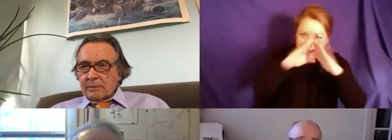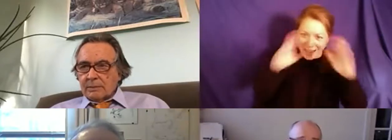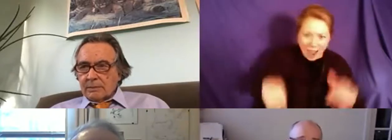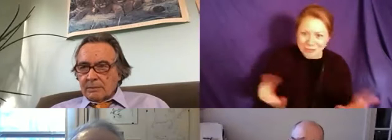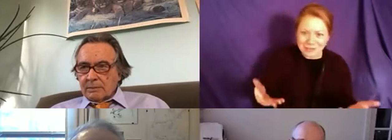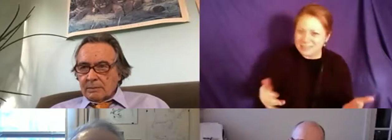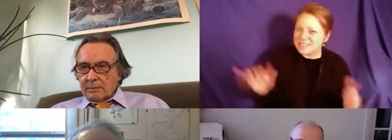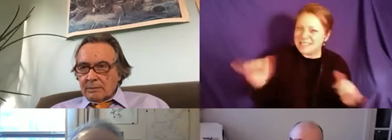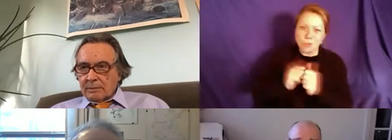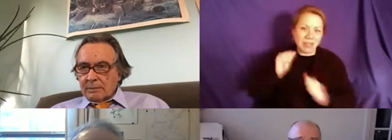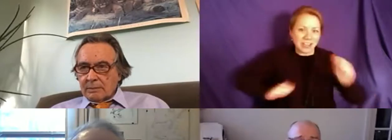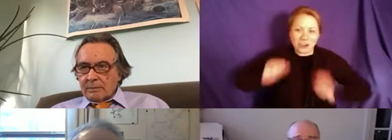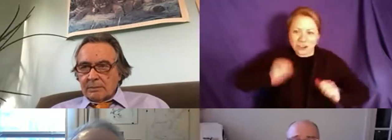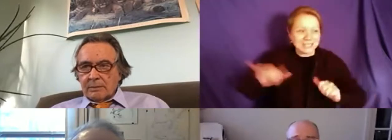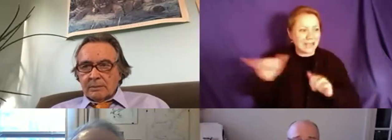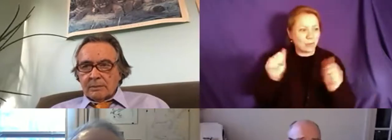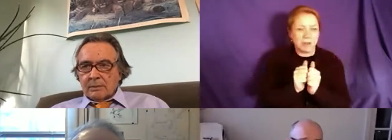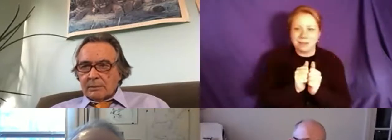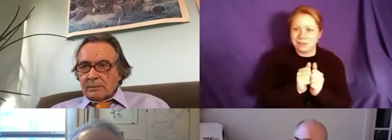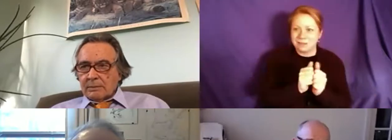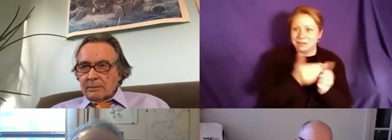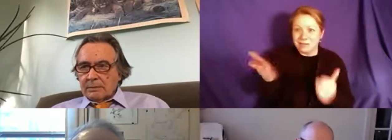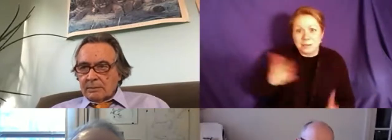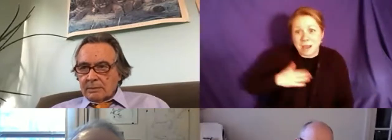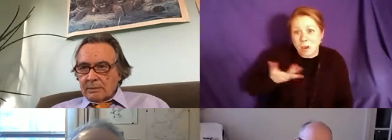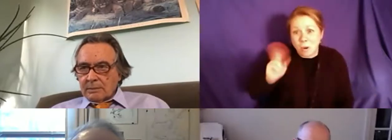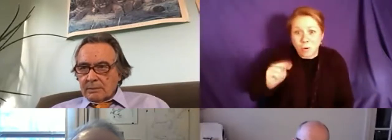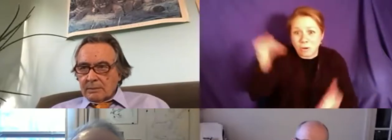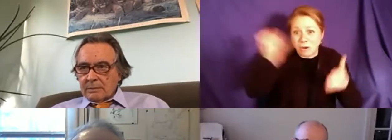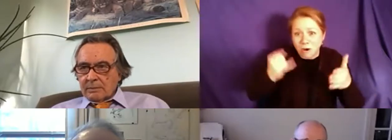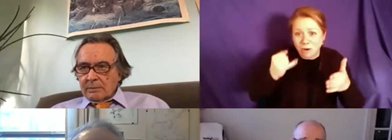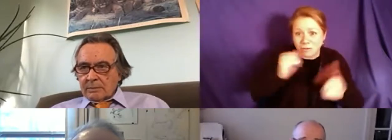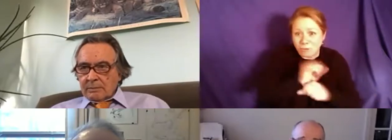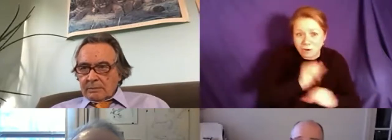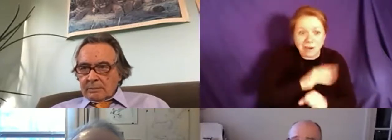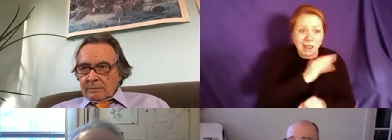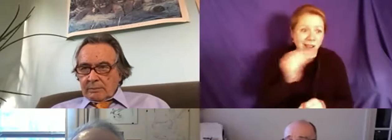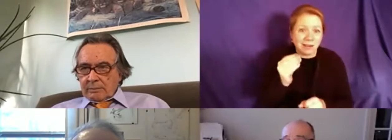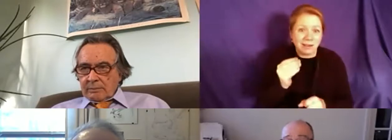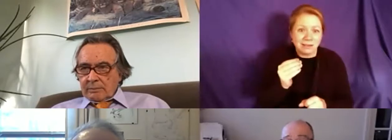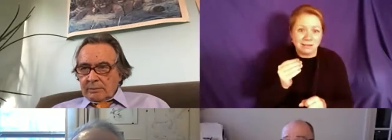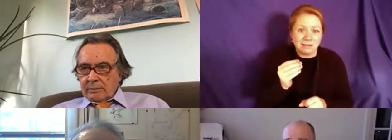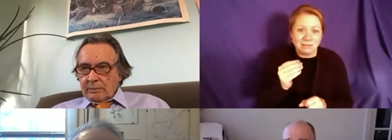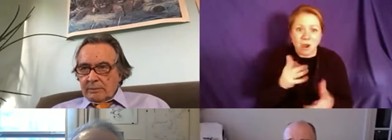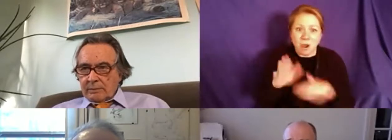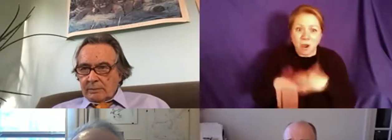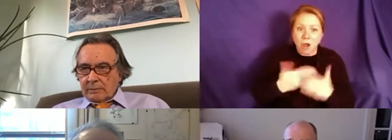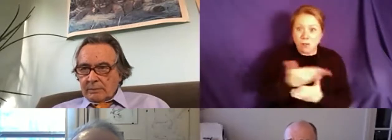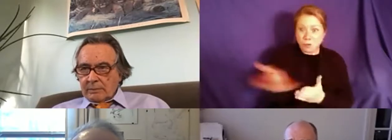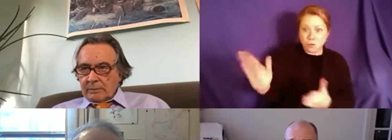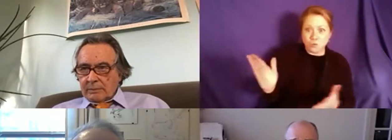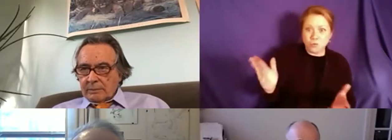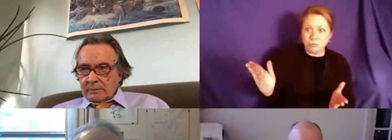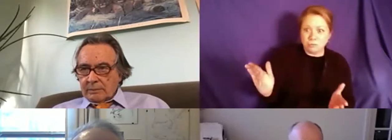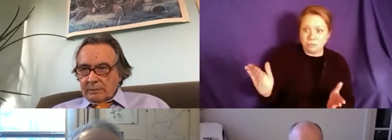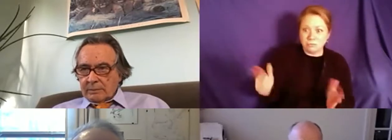different than in the theaters. It's not different than my own artwork. And it's things that all of you bring forward really